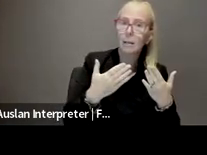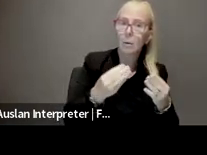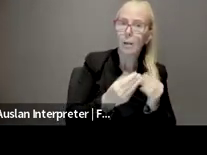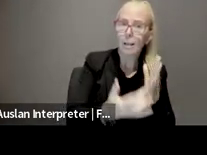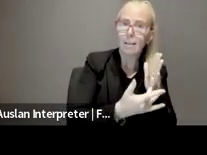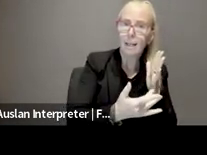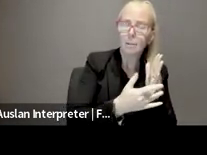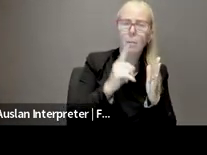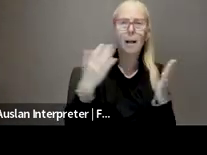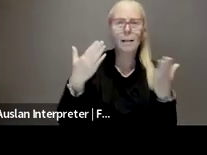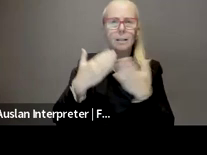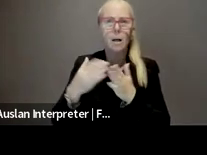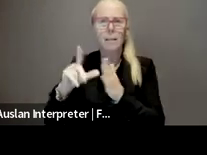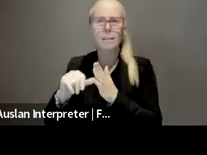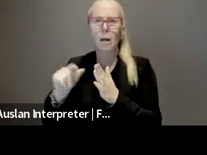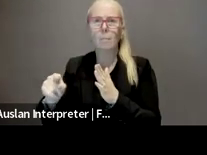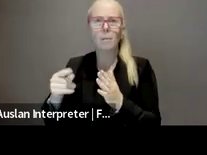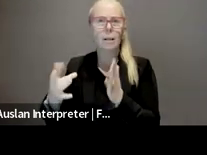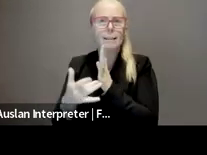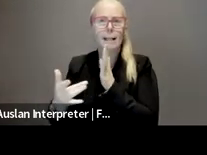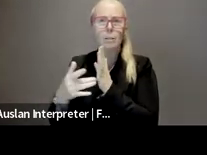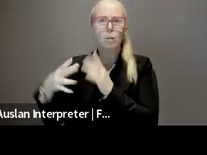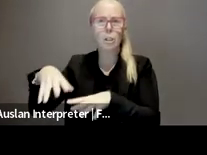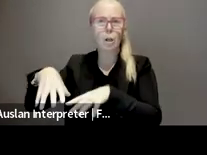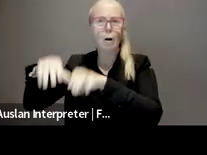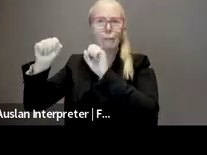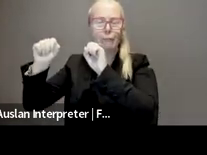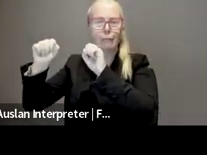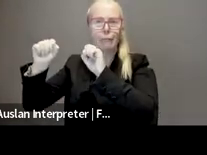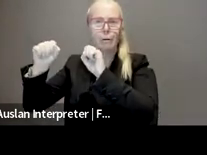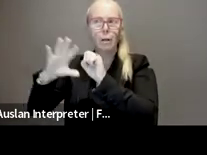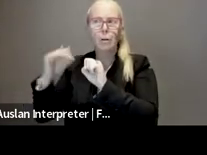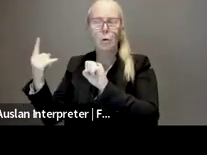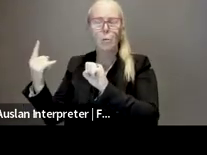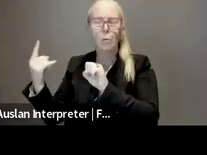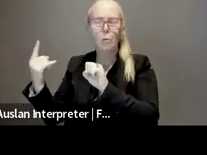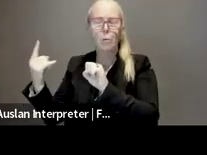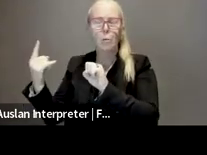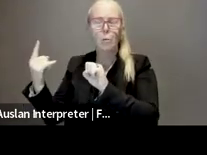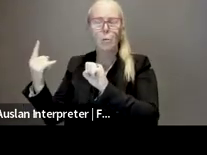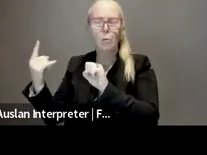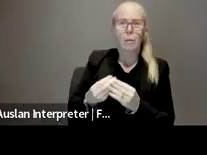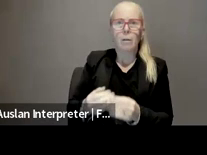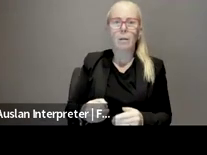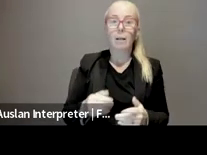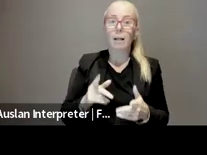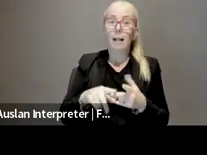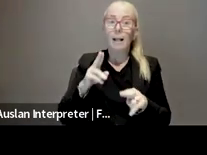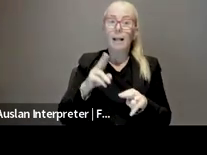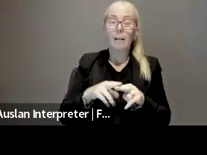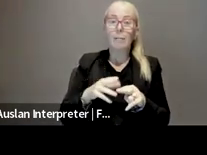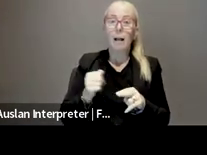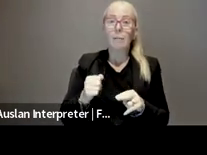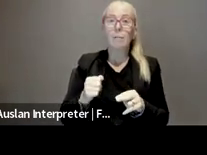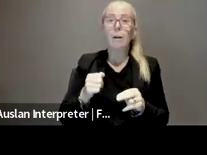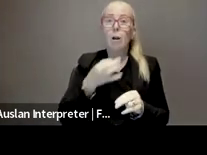is usually no one with them. By detecting with just a few predetermined facial gestures at night, their